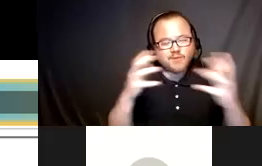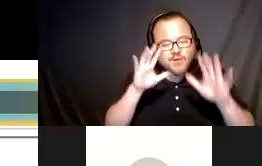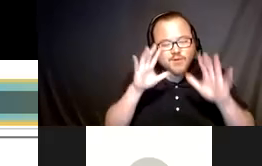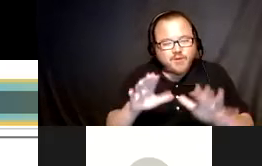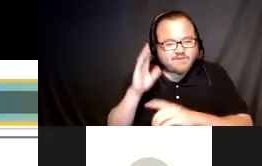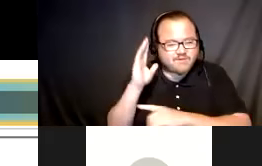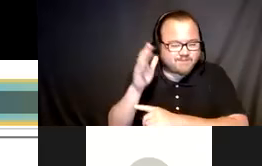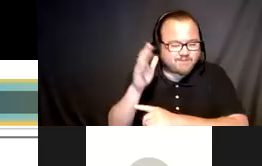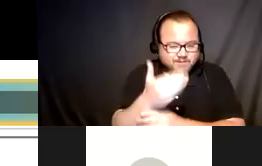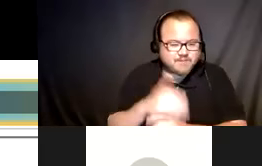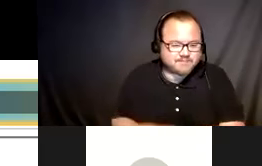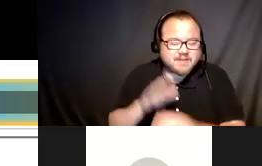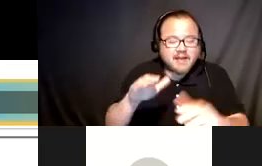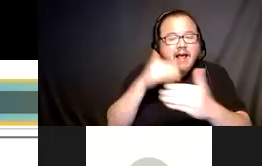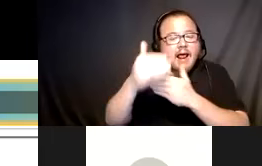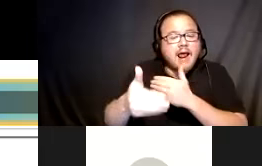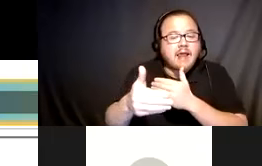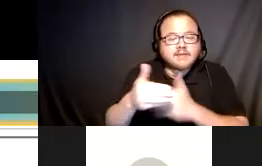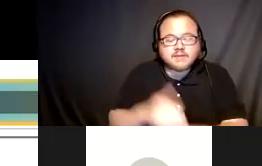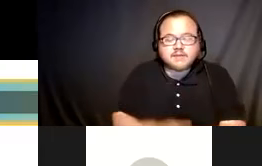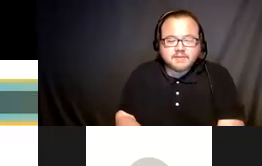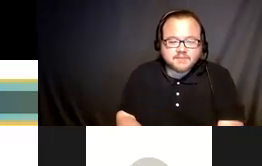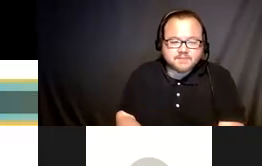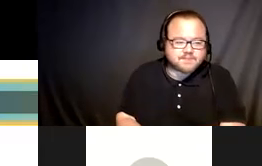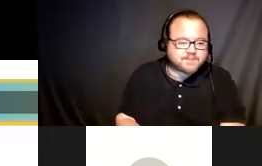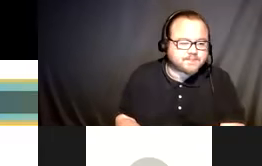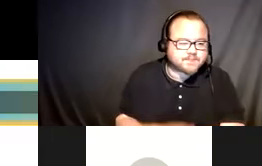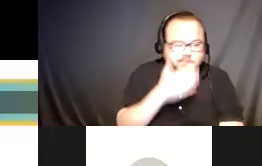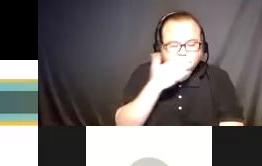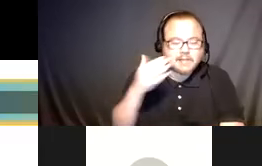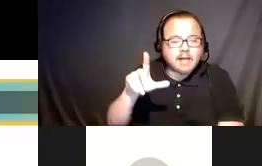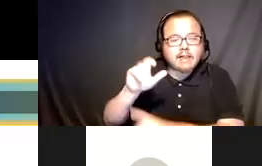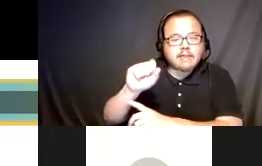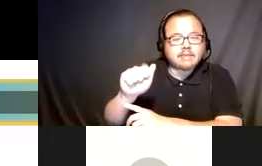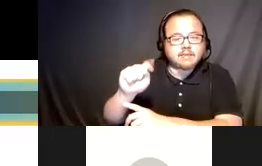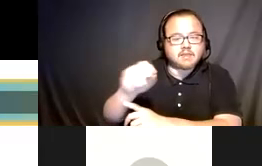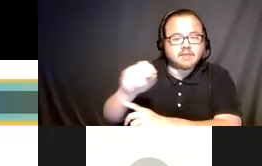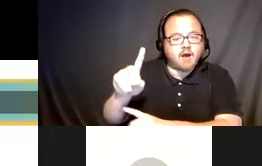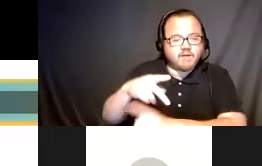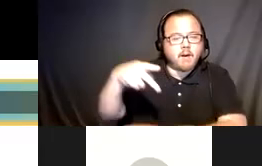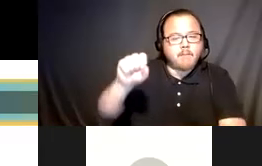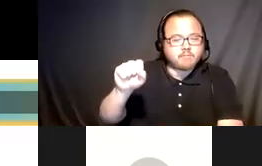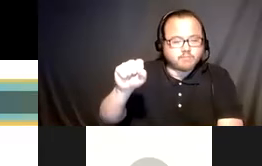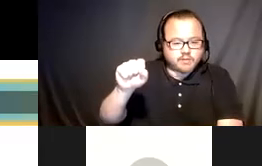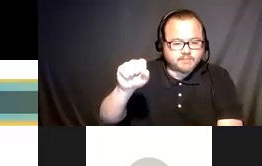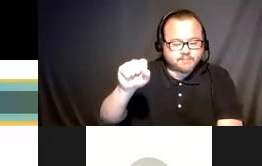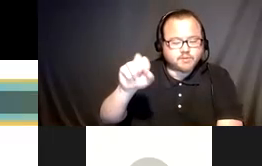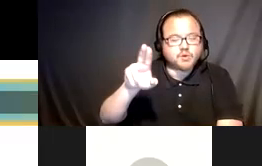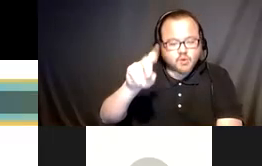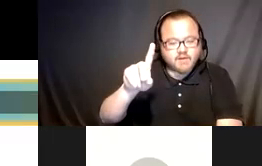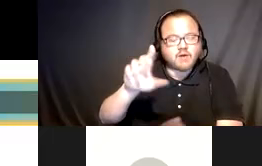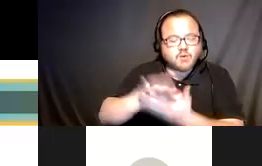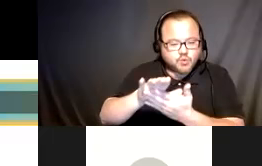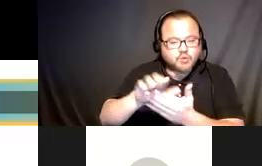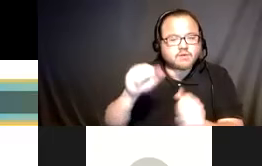terrific. Next up, I'm inviting Lisa Todd from Palm Springs Unified School District to tell us a